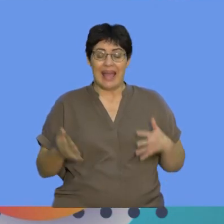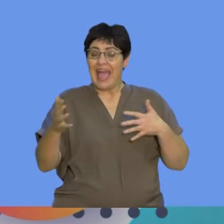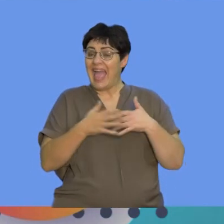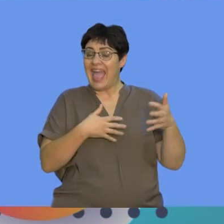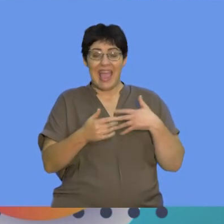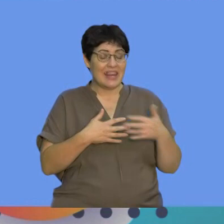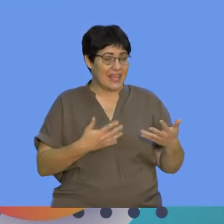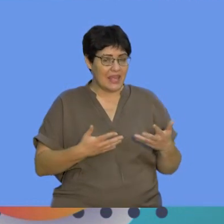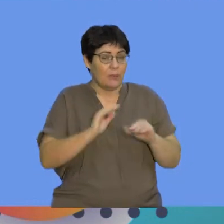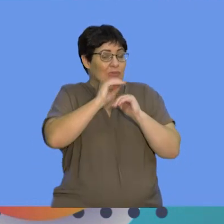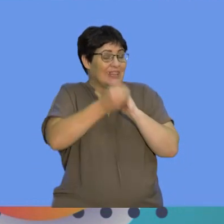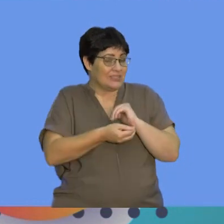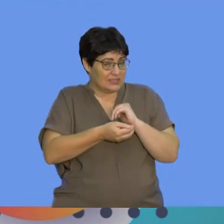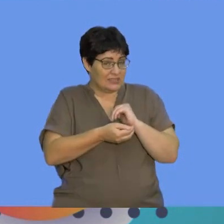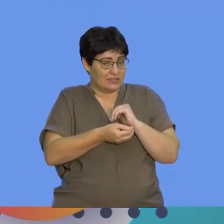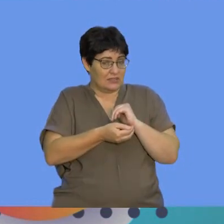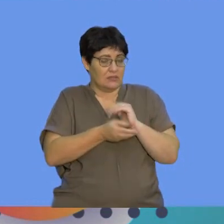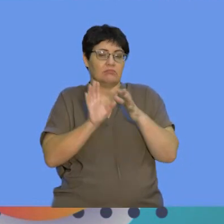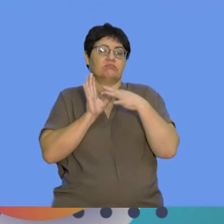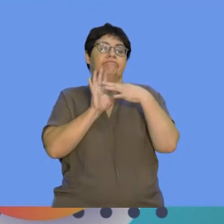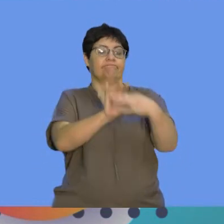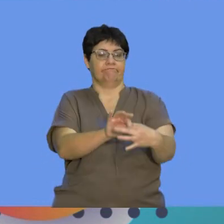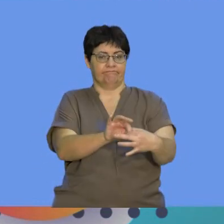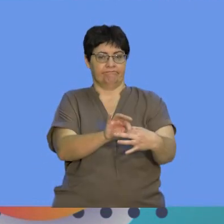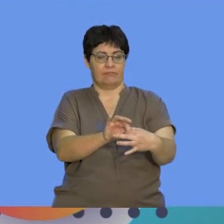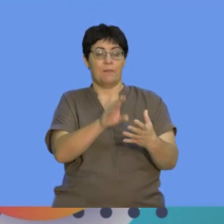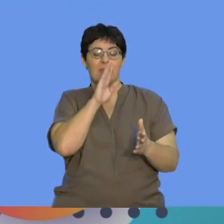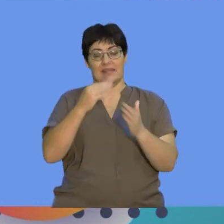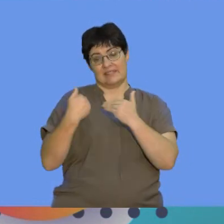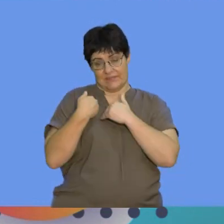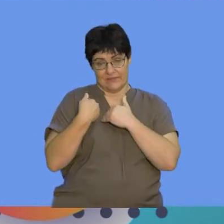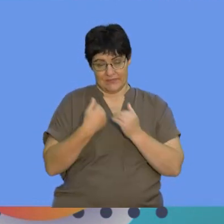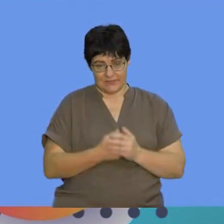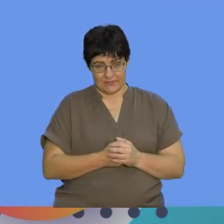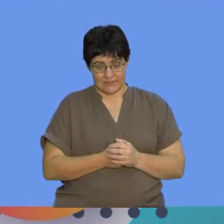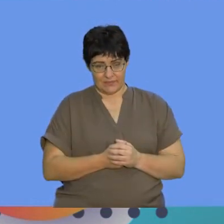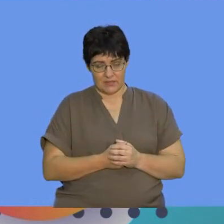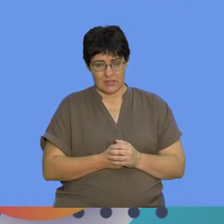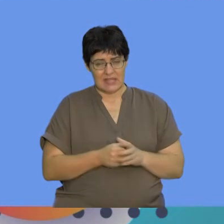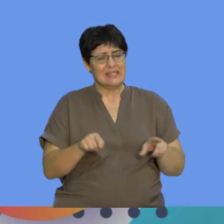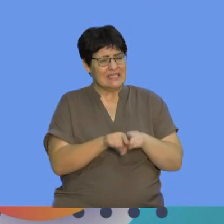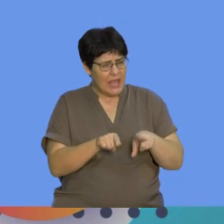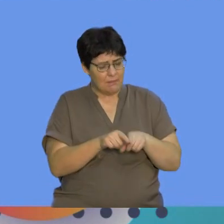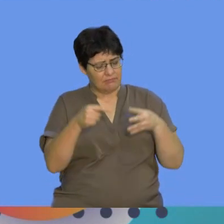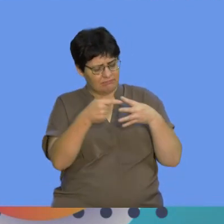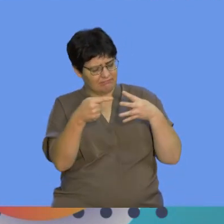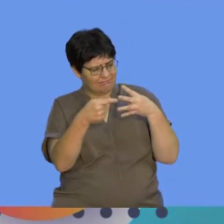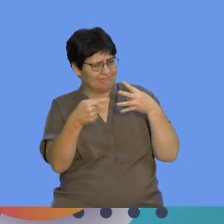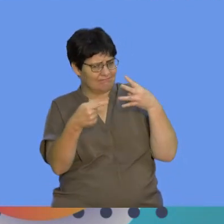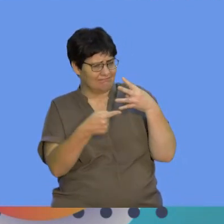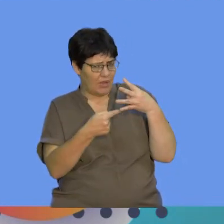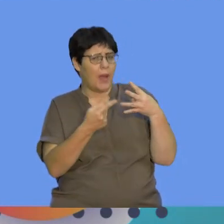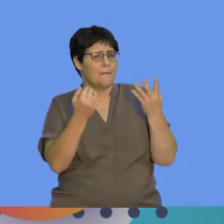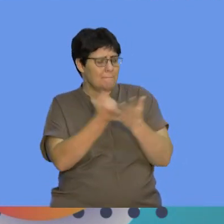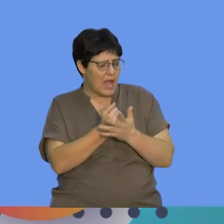with protection relates to safety. Okay, but there are also a number of factors that one has to take